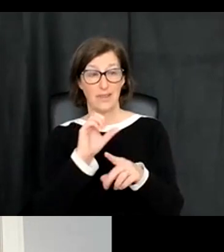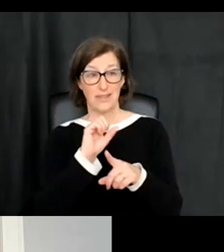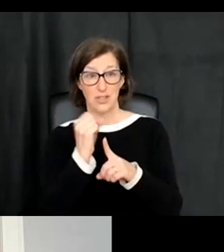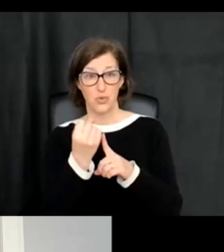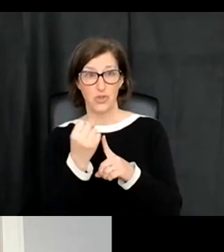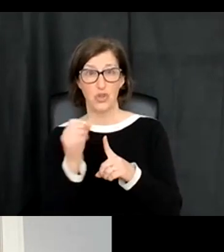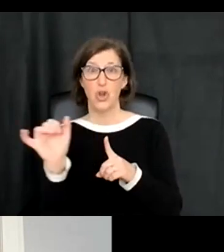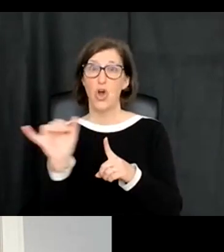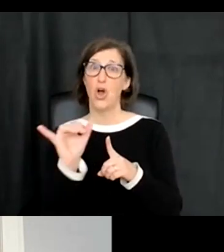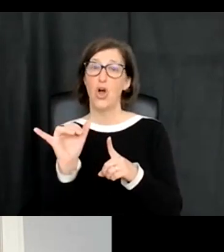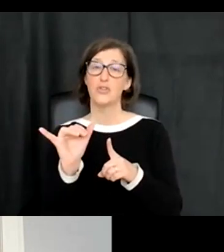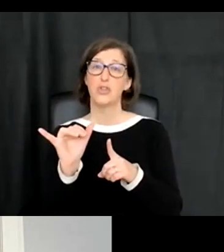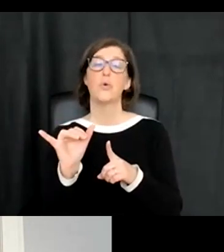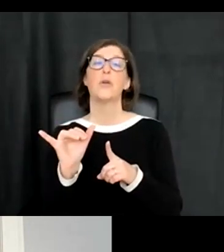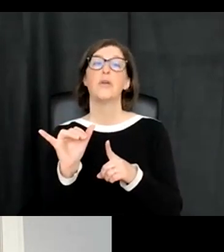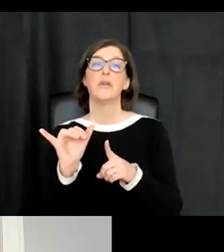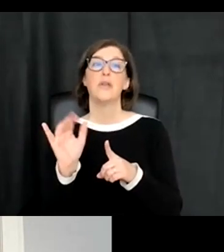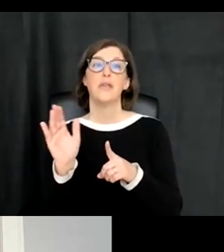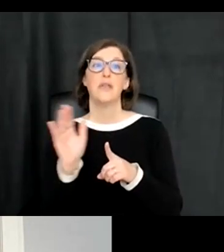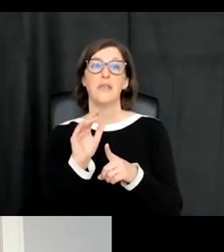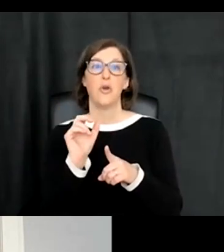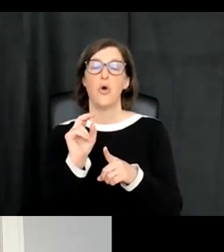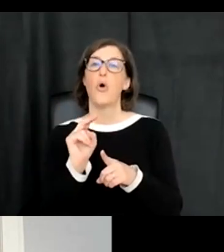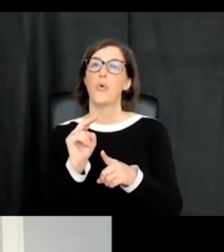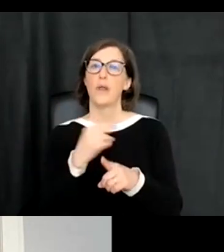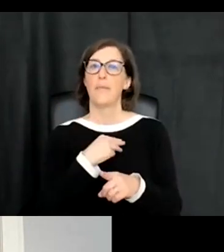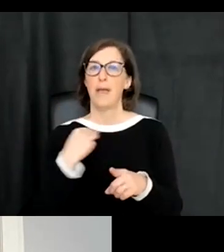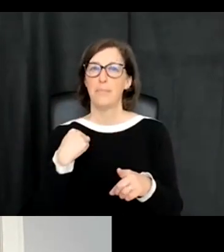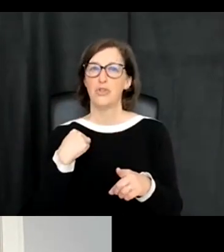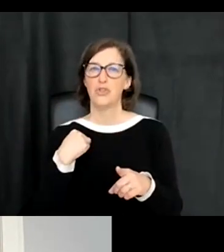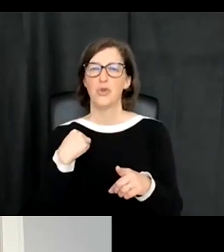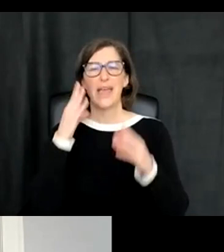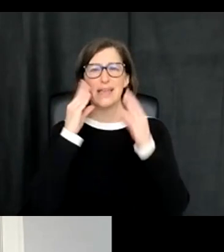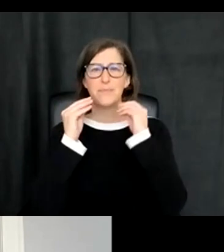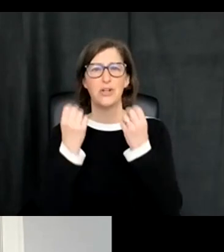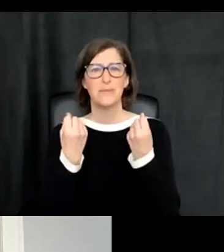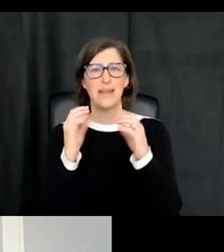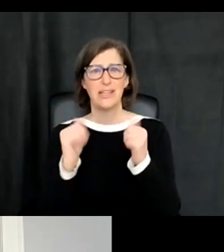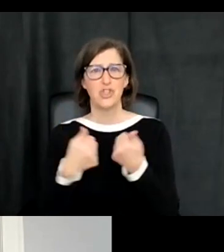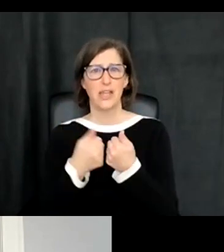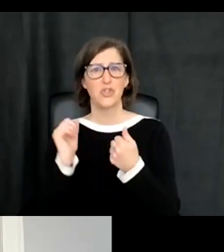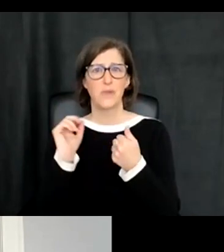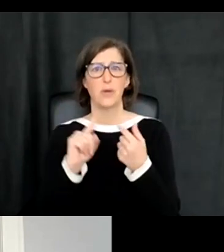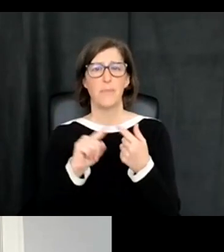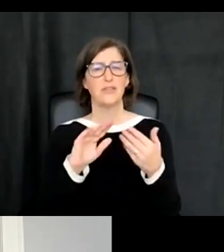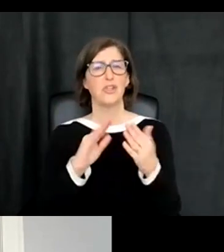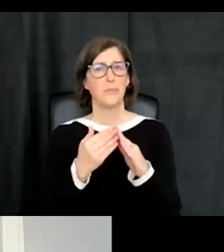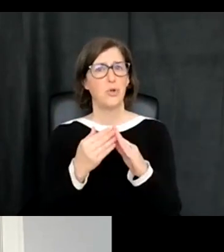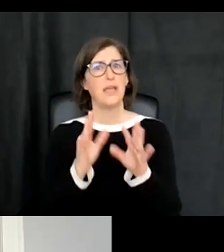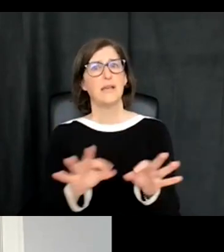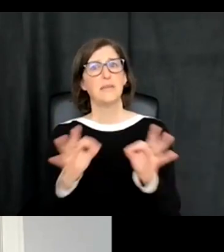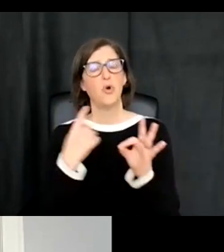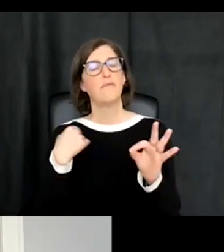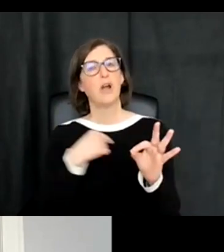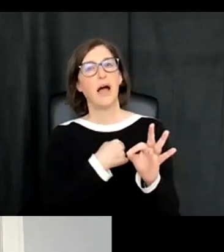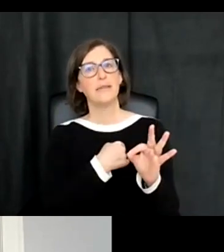also maybe they are disowned by their own family members. So they face a lot of challenges when they go back to the community. Hence, it is critical for us to